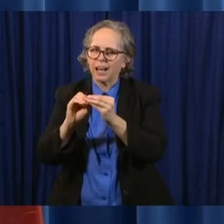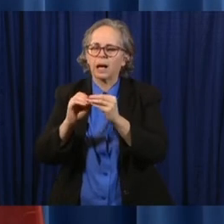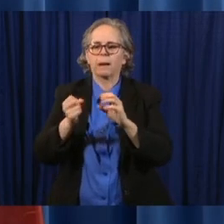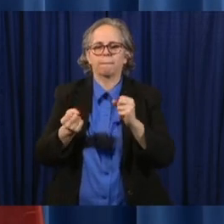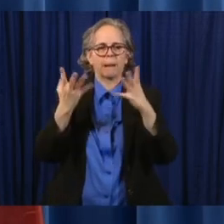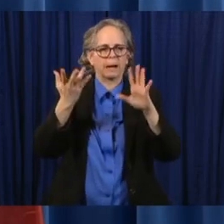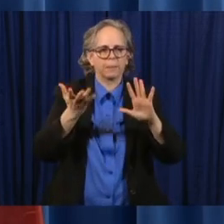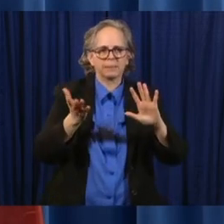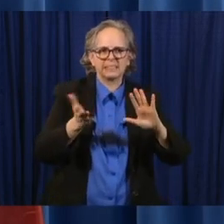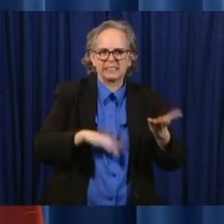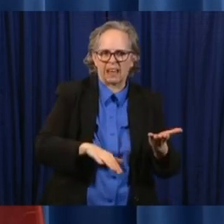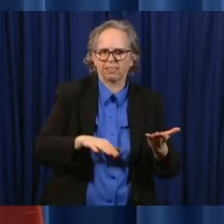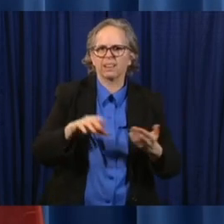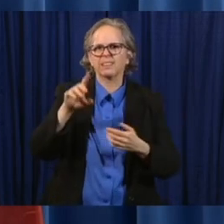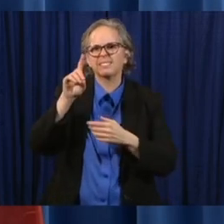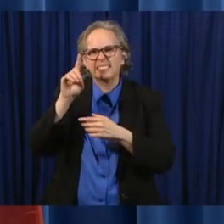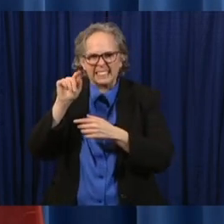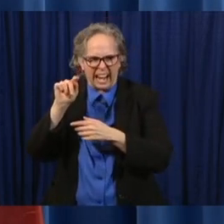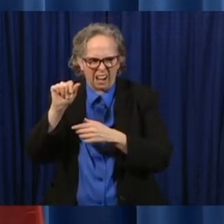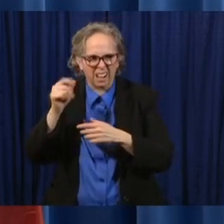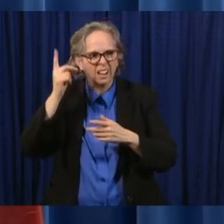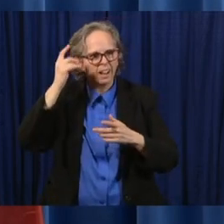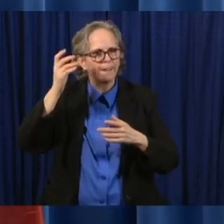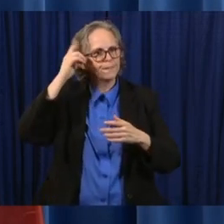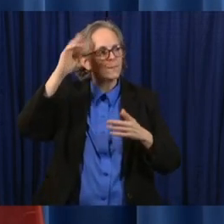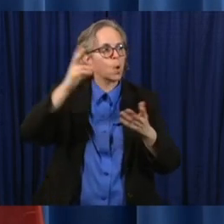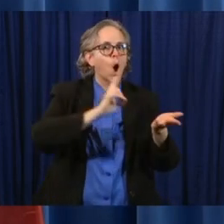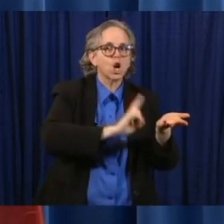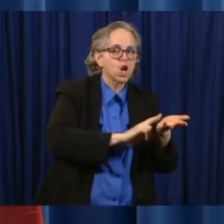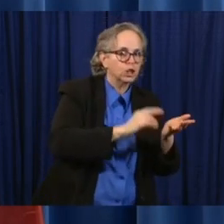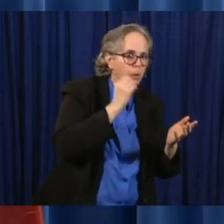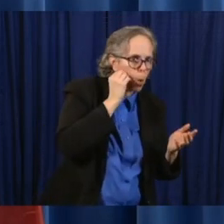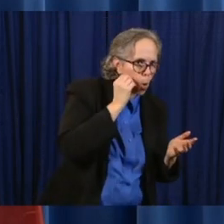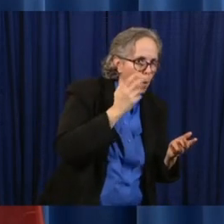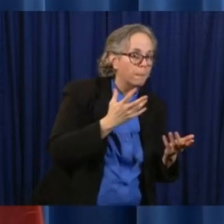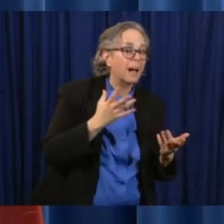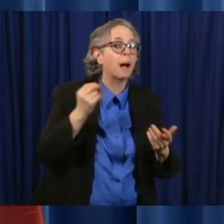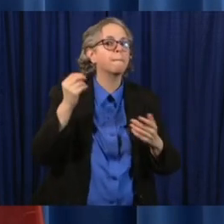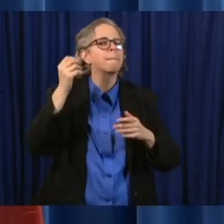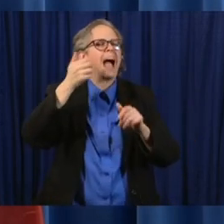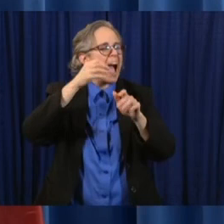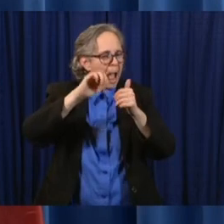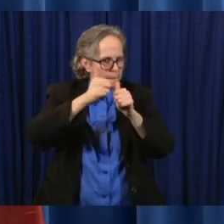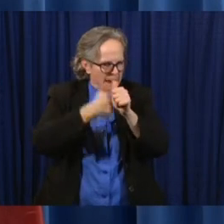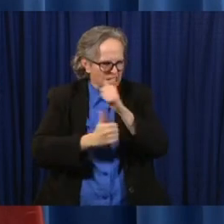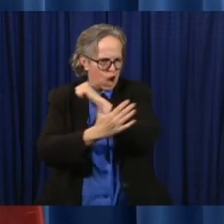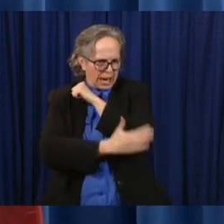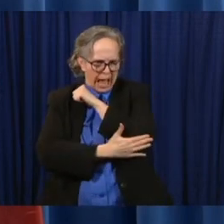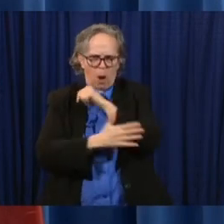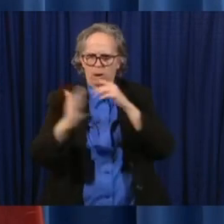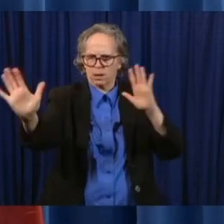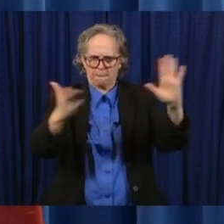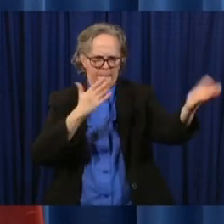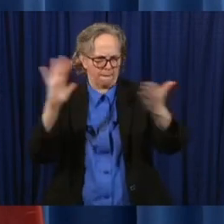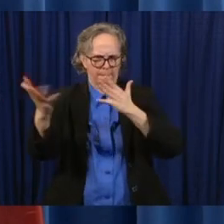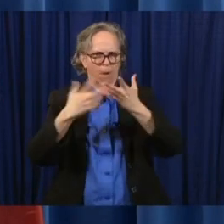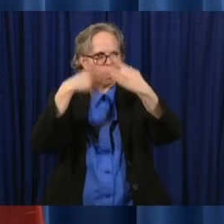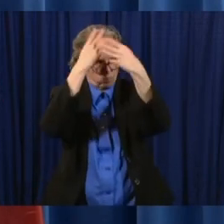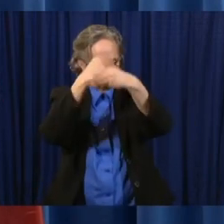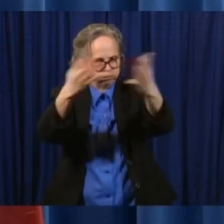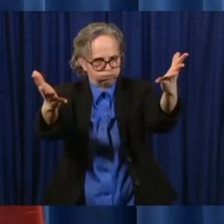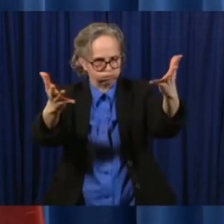level. We will do this at the county level. The reporting module will need to be modified to